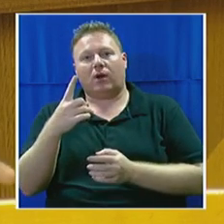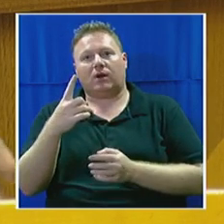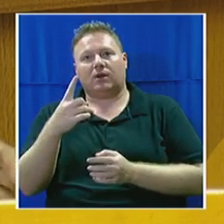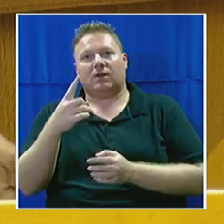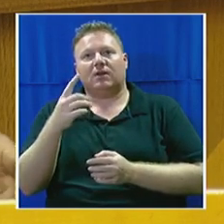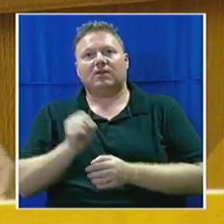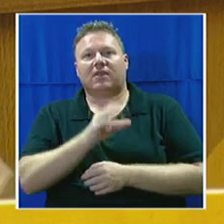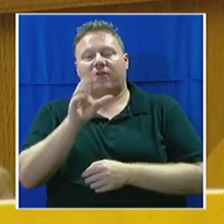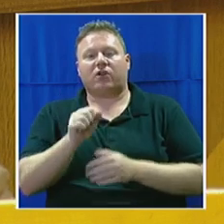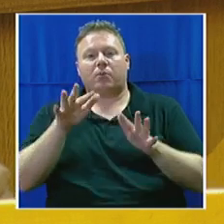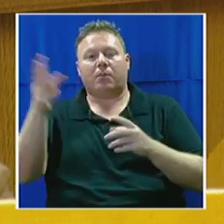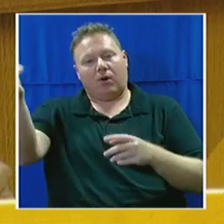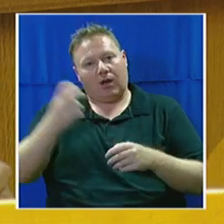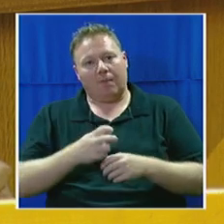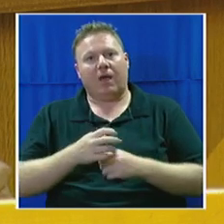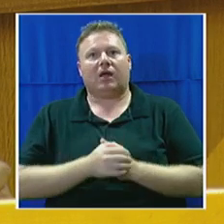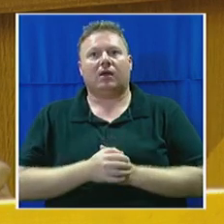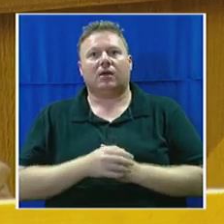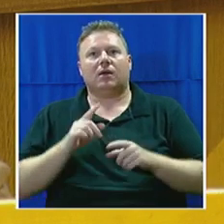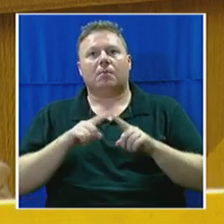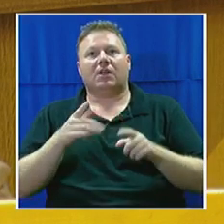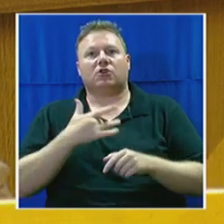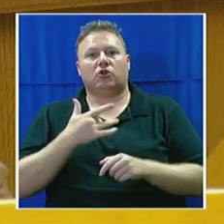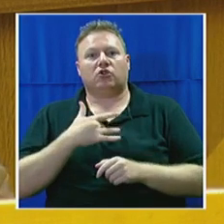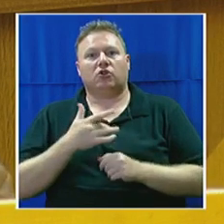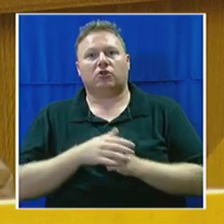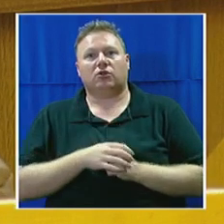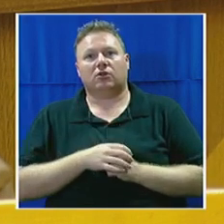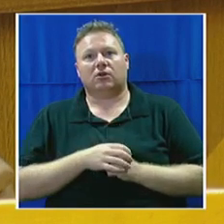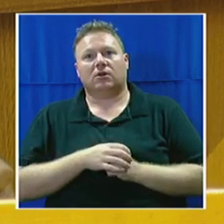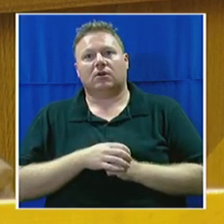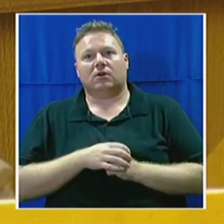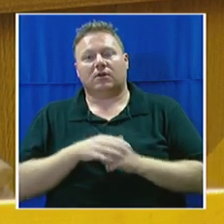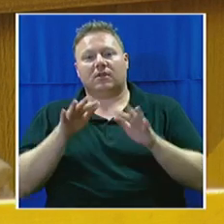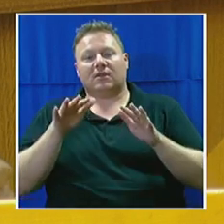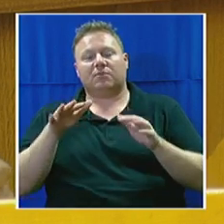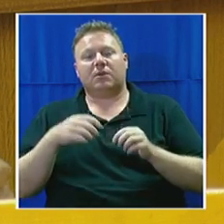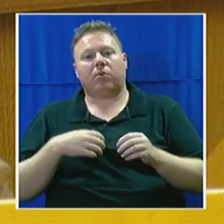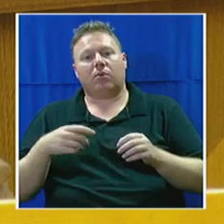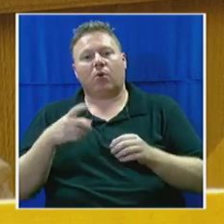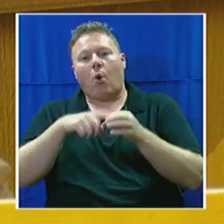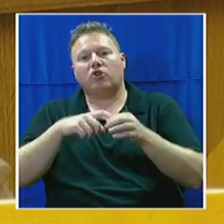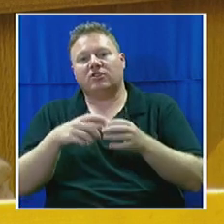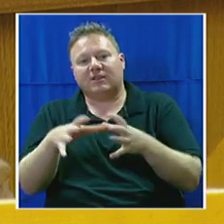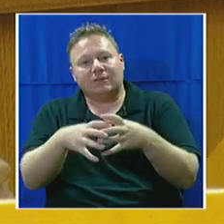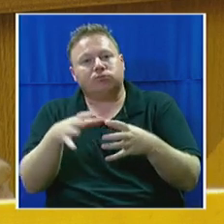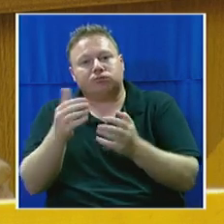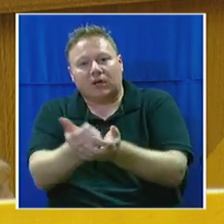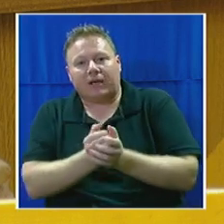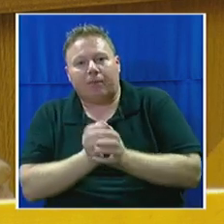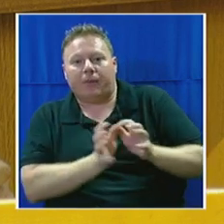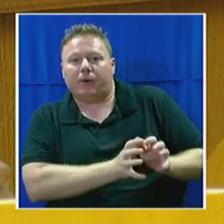The concern is, where will these citizens be quarantined, and will they be able